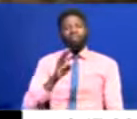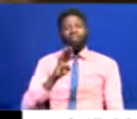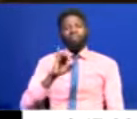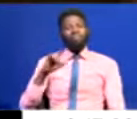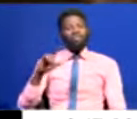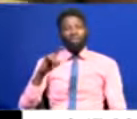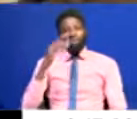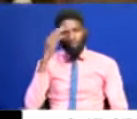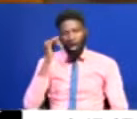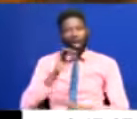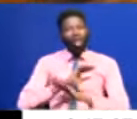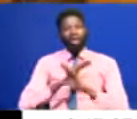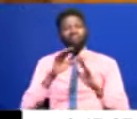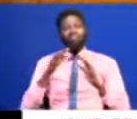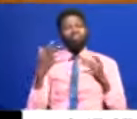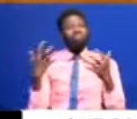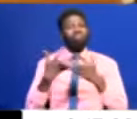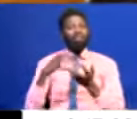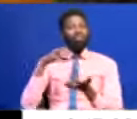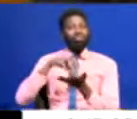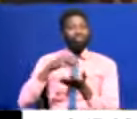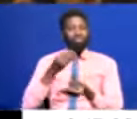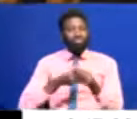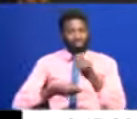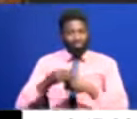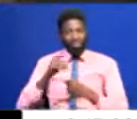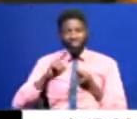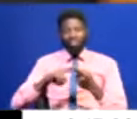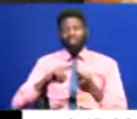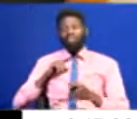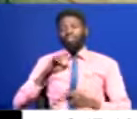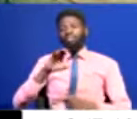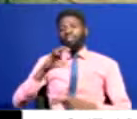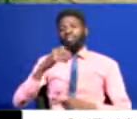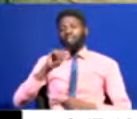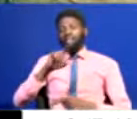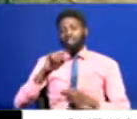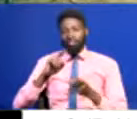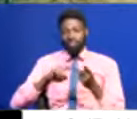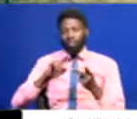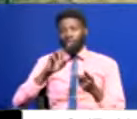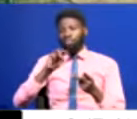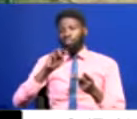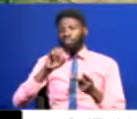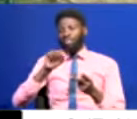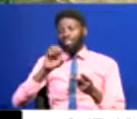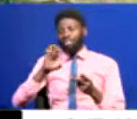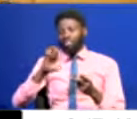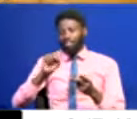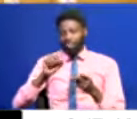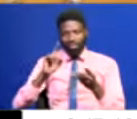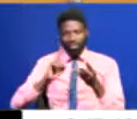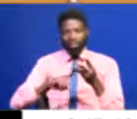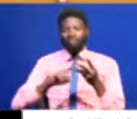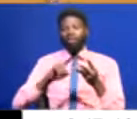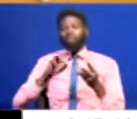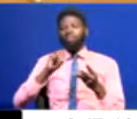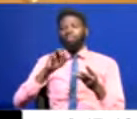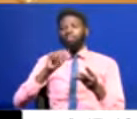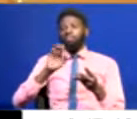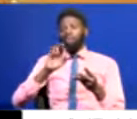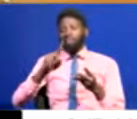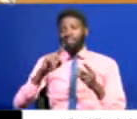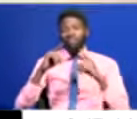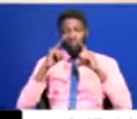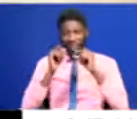Kiambu patron Charles Mbugwa, Homa Bay Senator Moses Kajwang, and Embakasi West Member of Parliament Mark Mwenje said if the bill passes